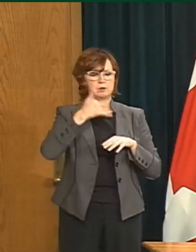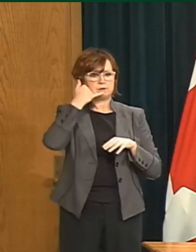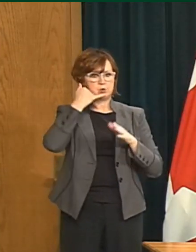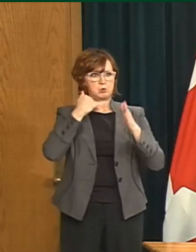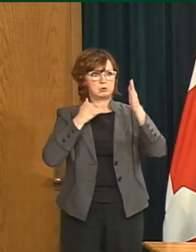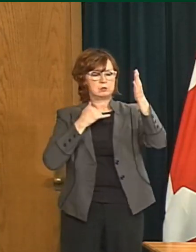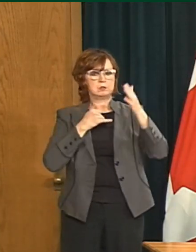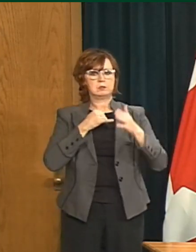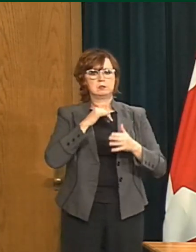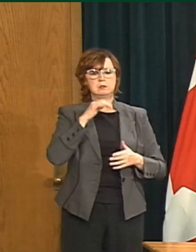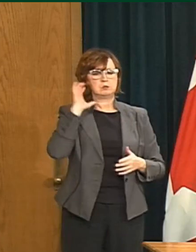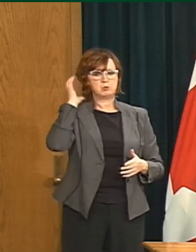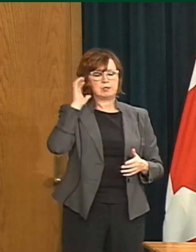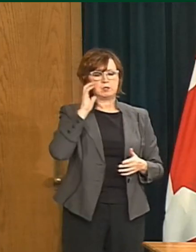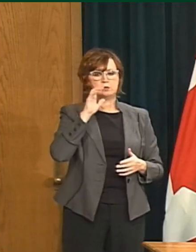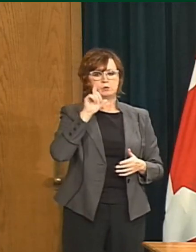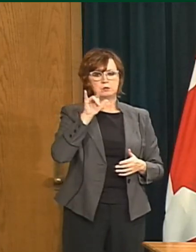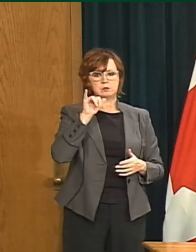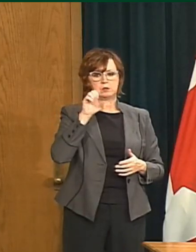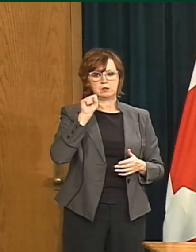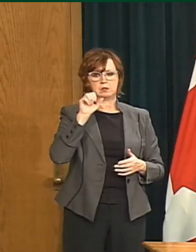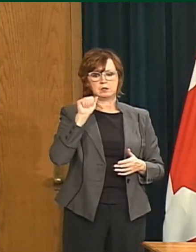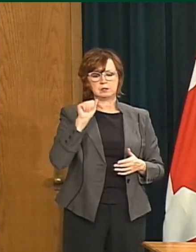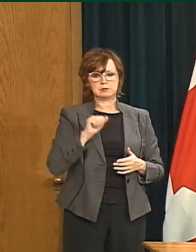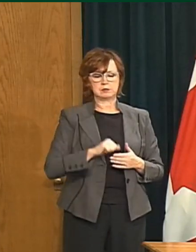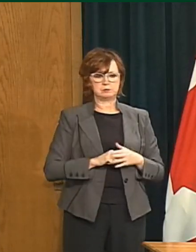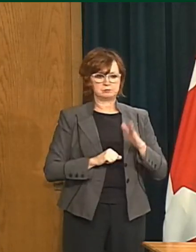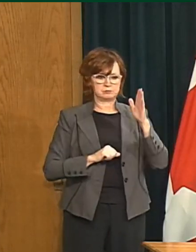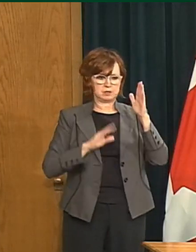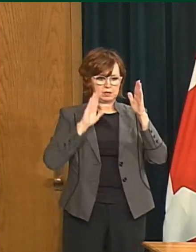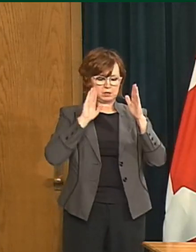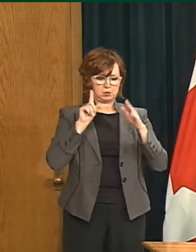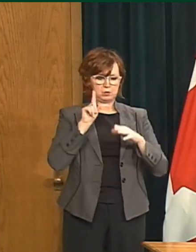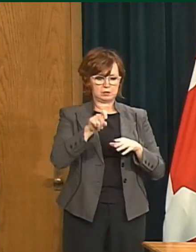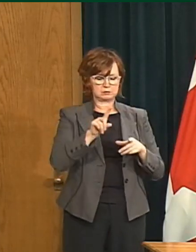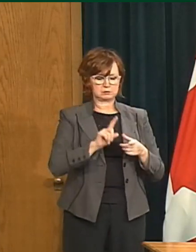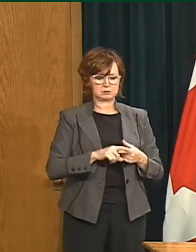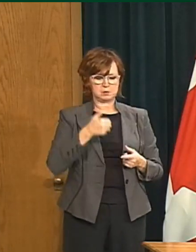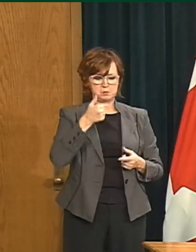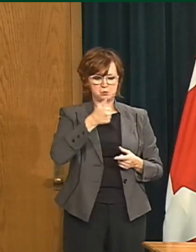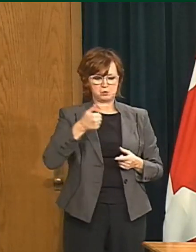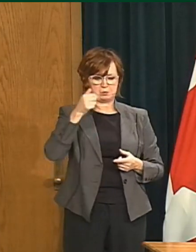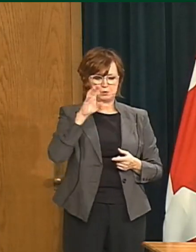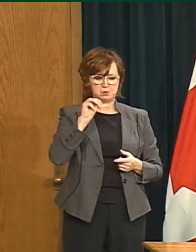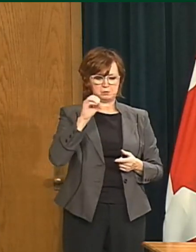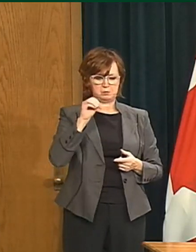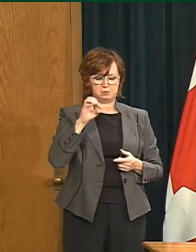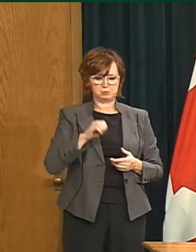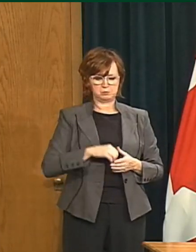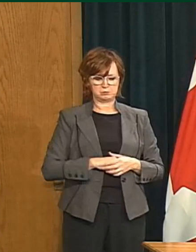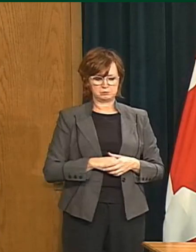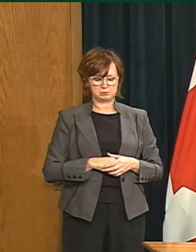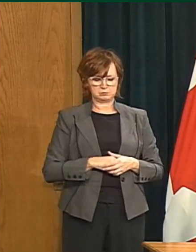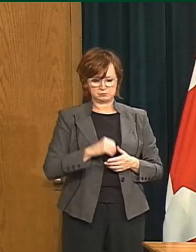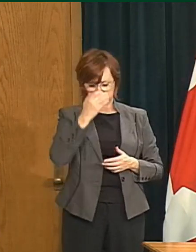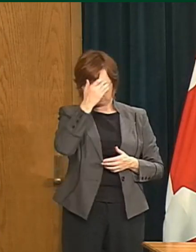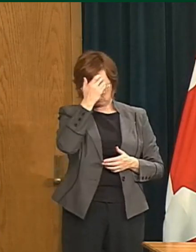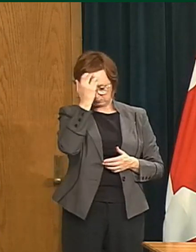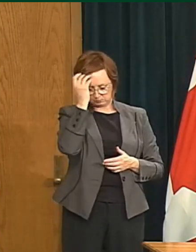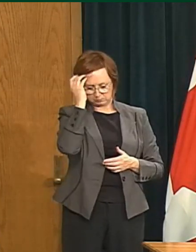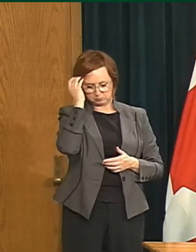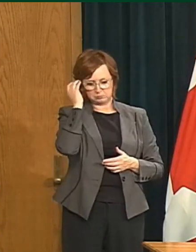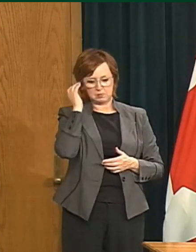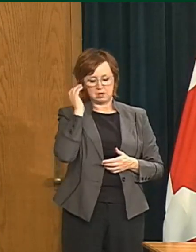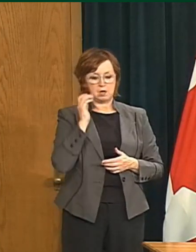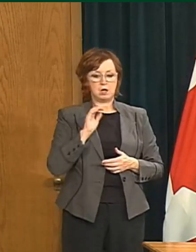Lisa Schick with CJME. Hi, this question is for the Premier. I'm just looking for your reaction to